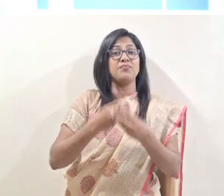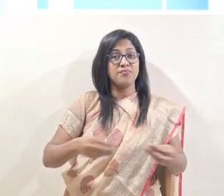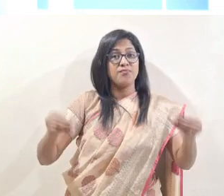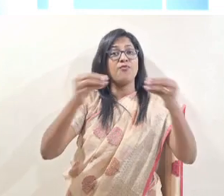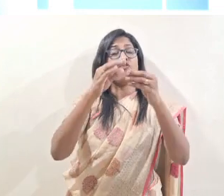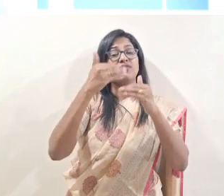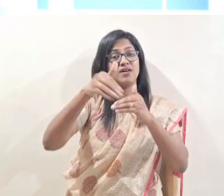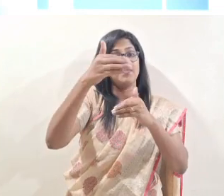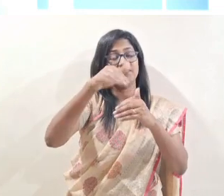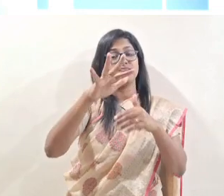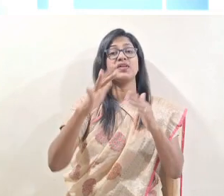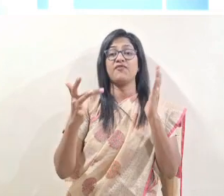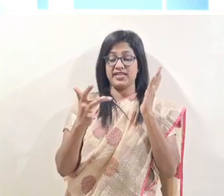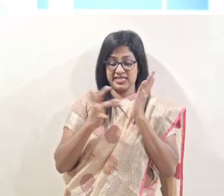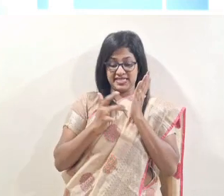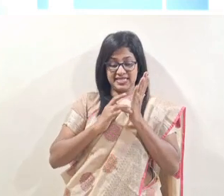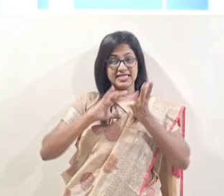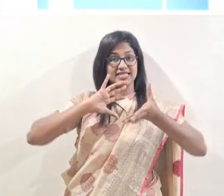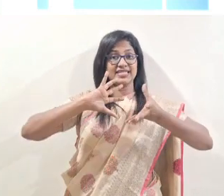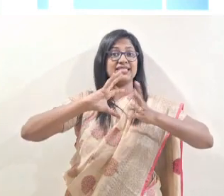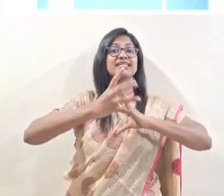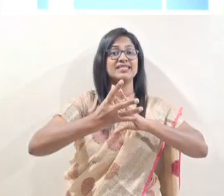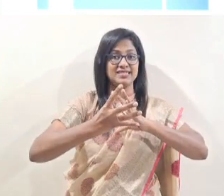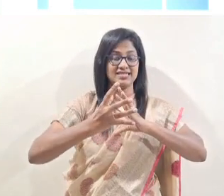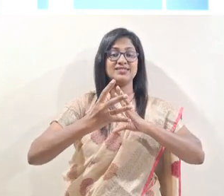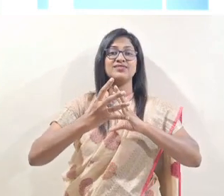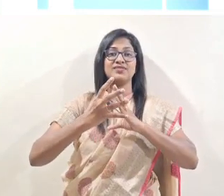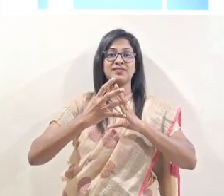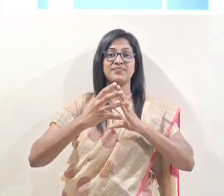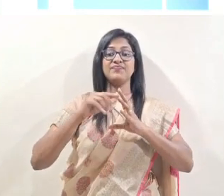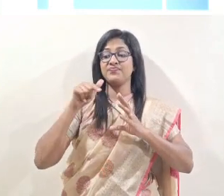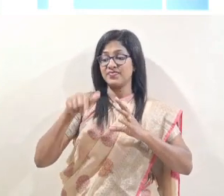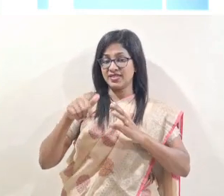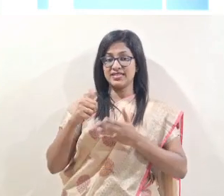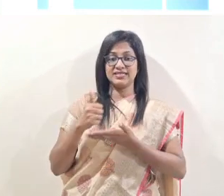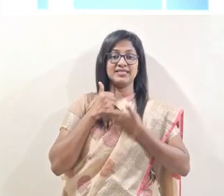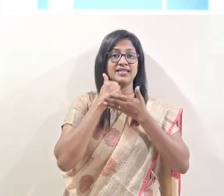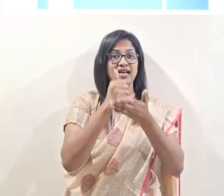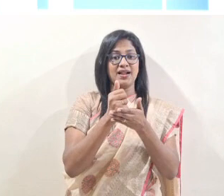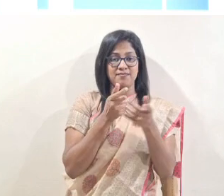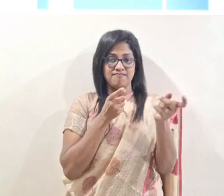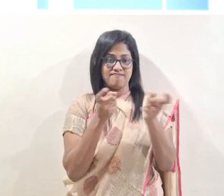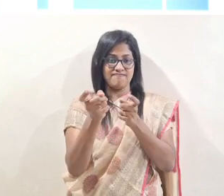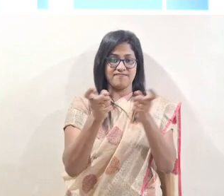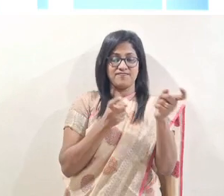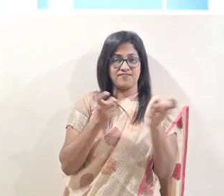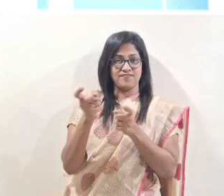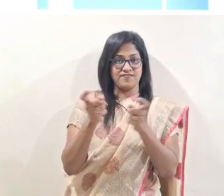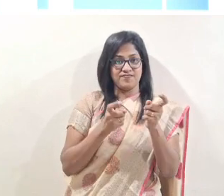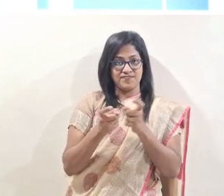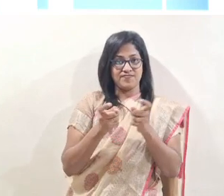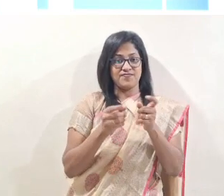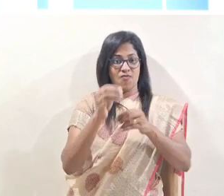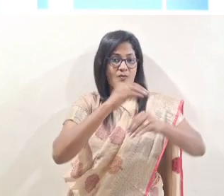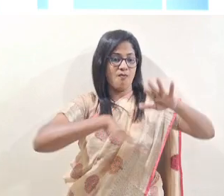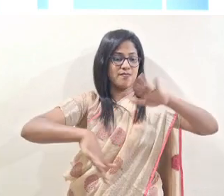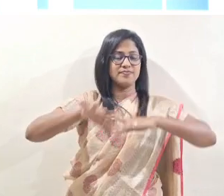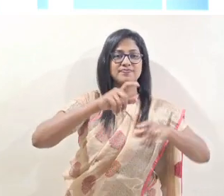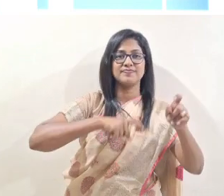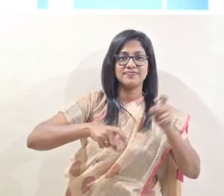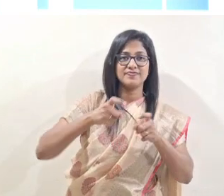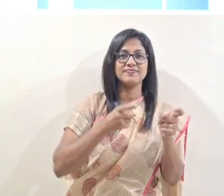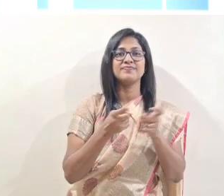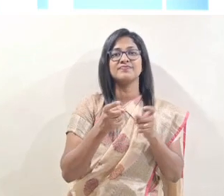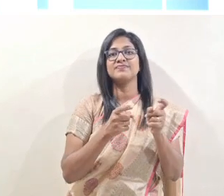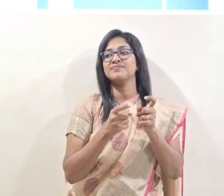this digitization is helping operation in so many ways, in helping